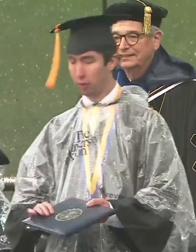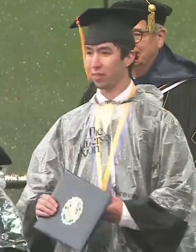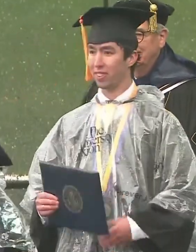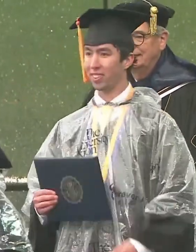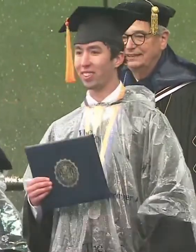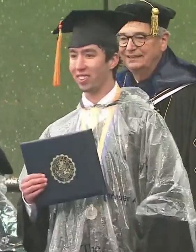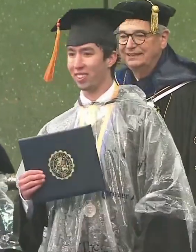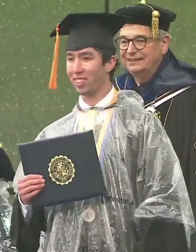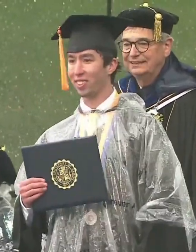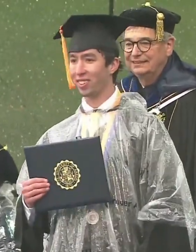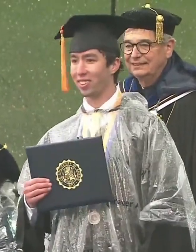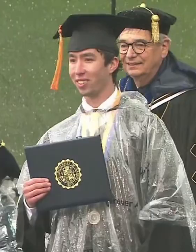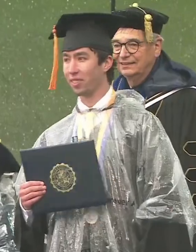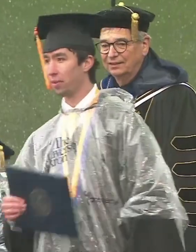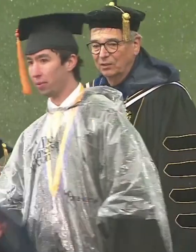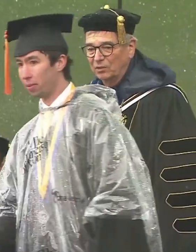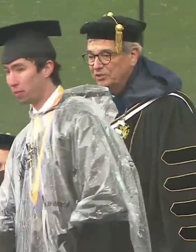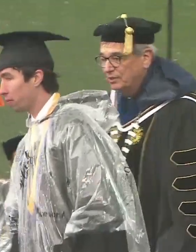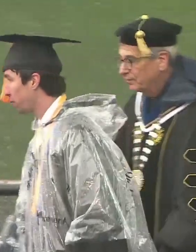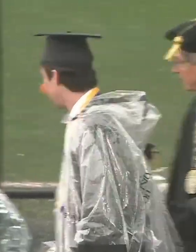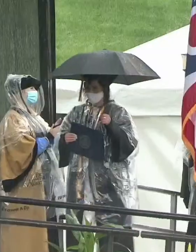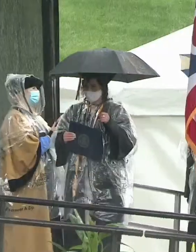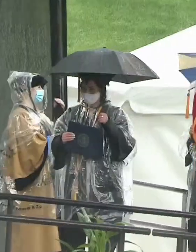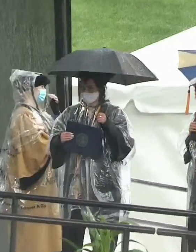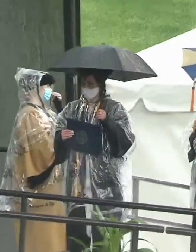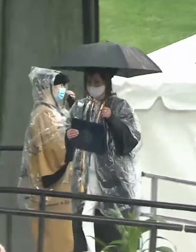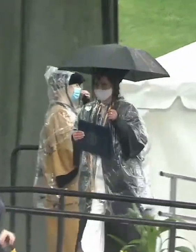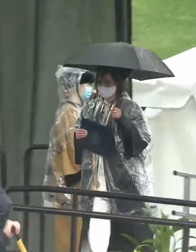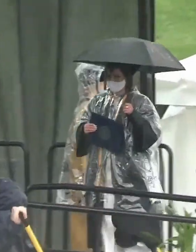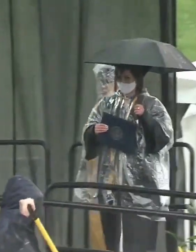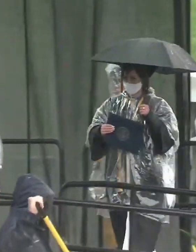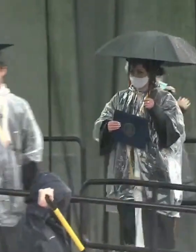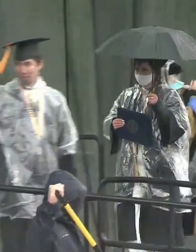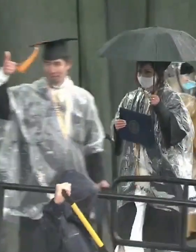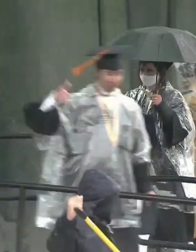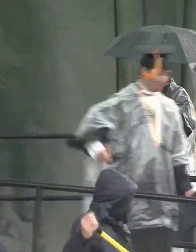Emily Nicole Janikowski.